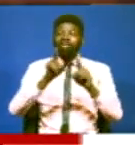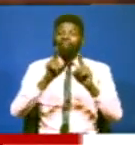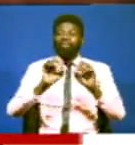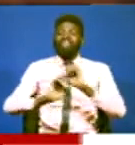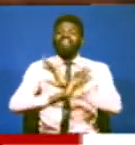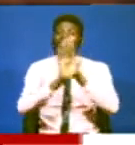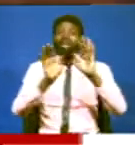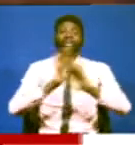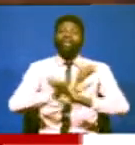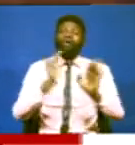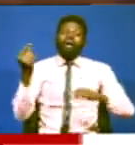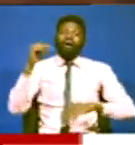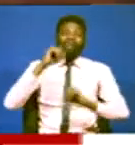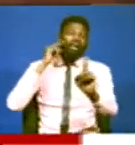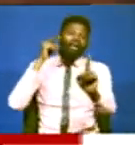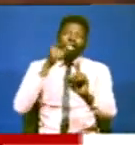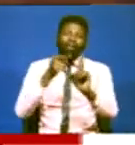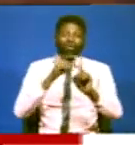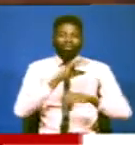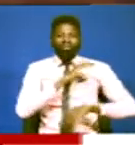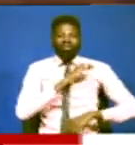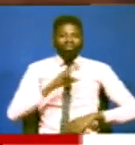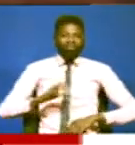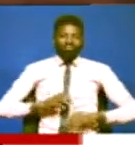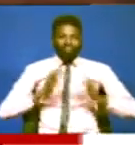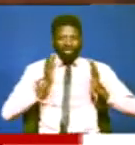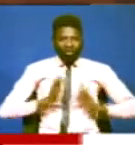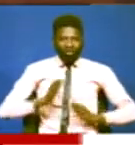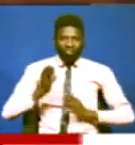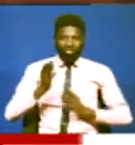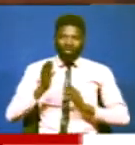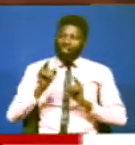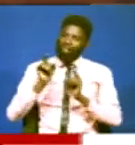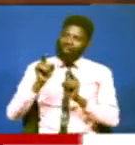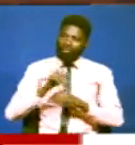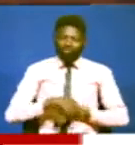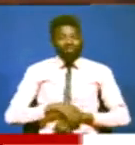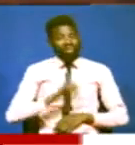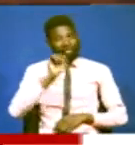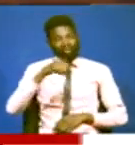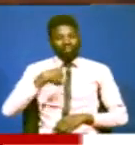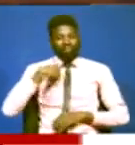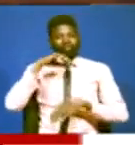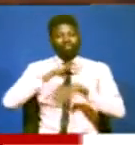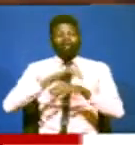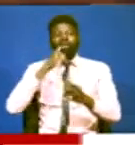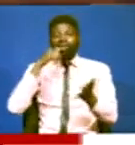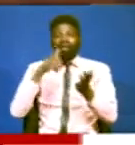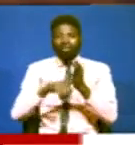former commissioners. Yes, I received a letter from yourself